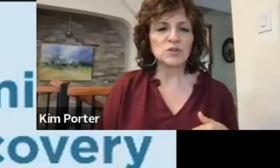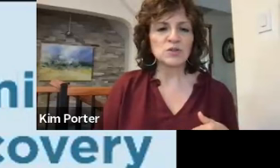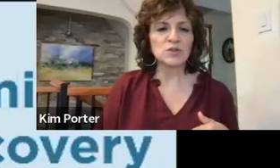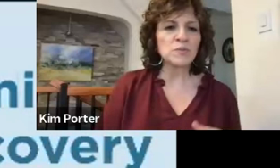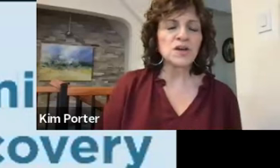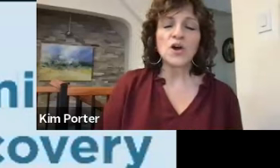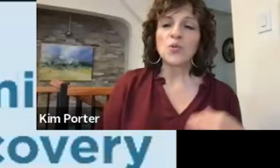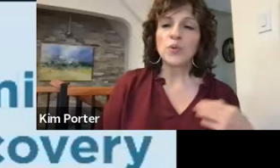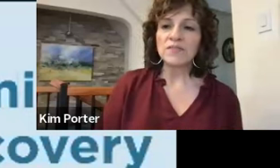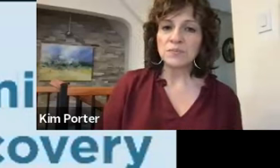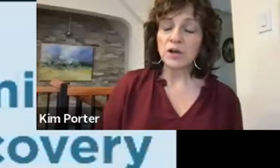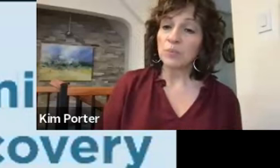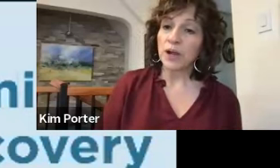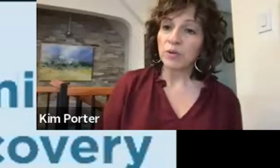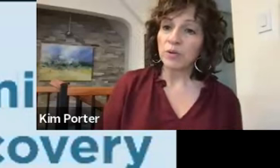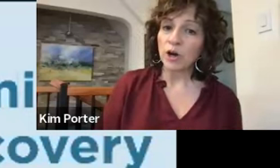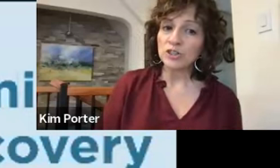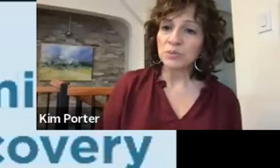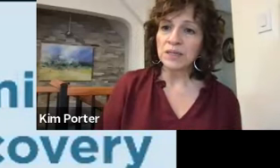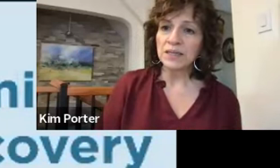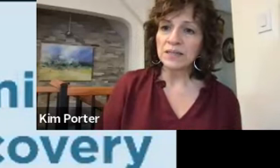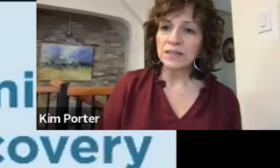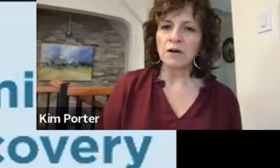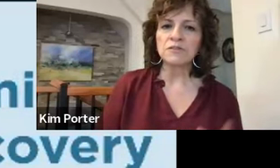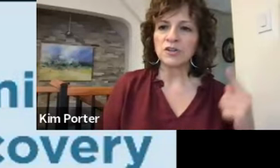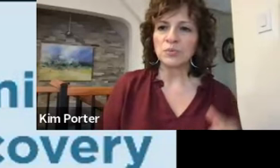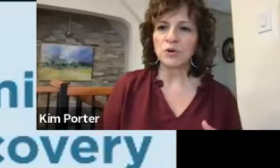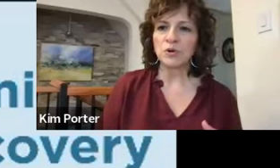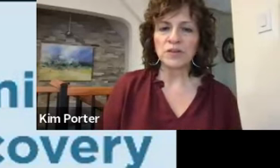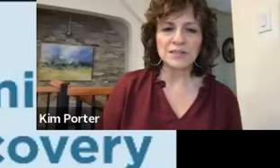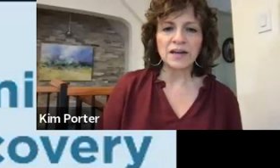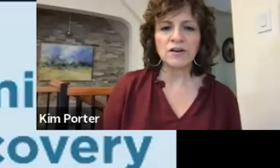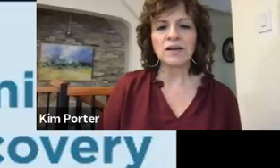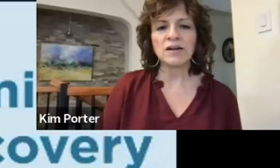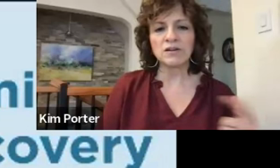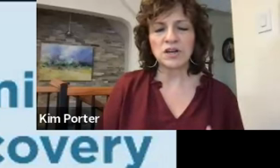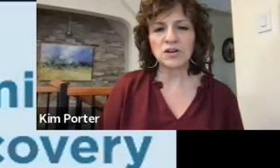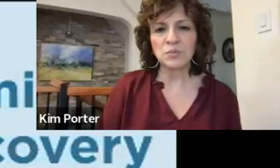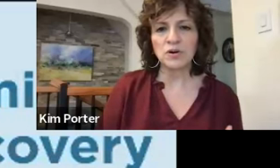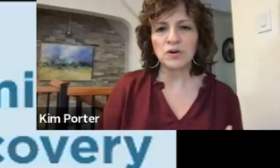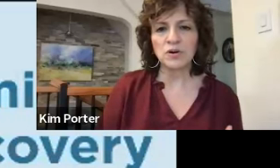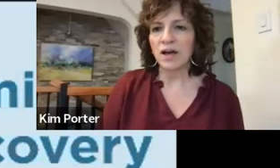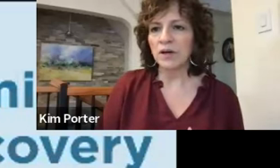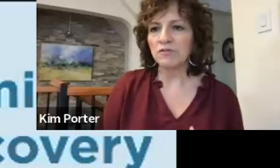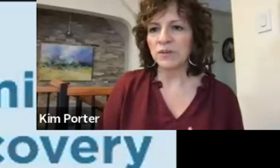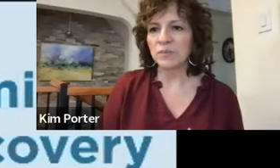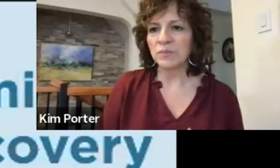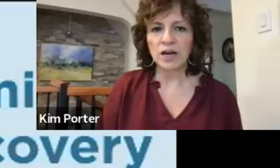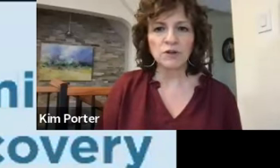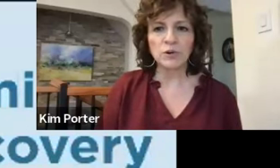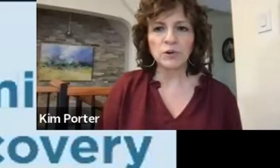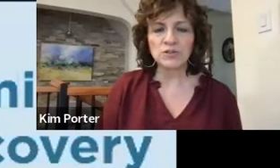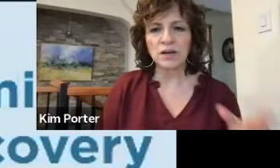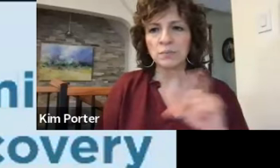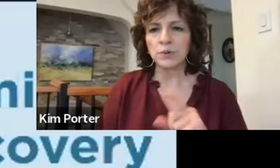never charge to attend those programs. We have something called parent partnership meetings. I'll tell you more about those later, and I'll also tell you more about our